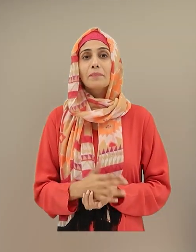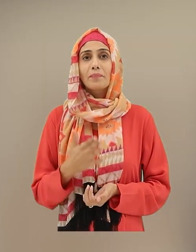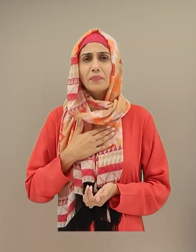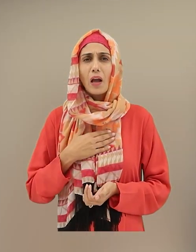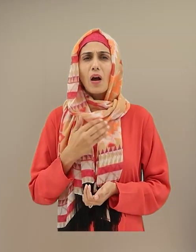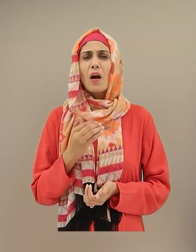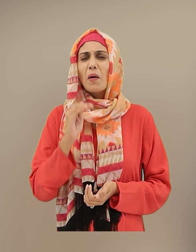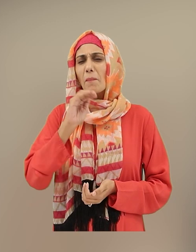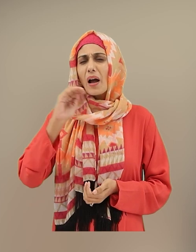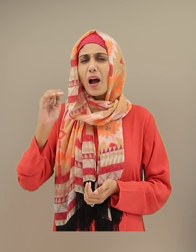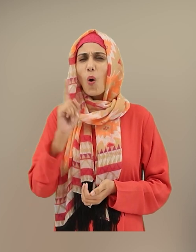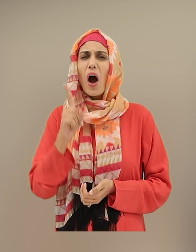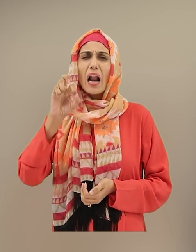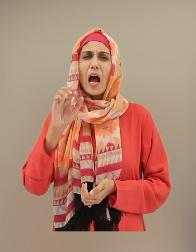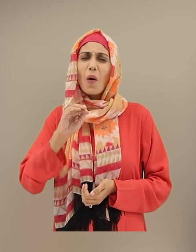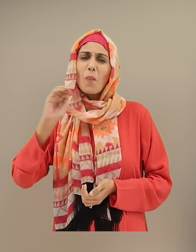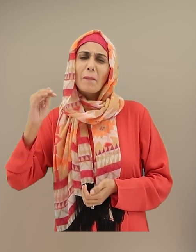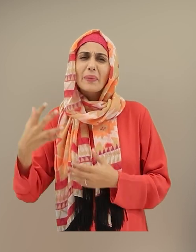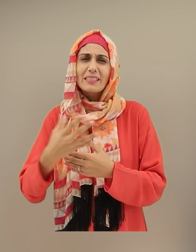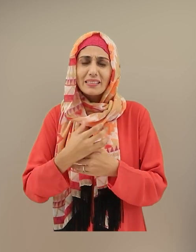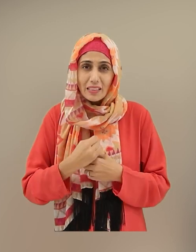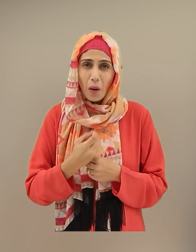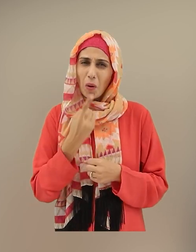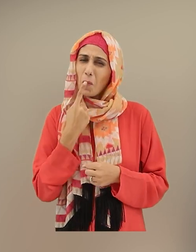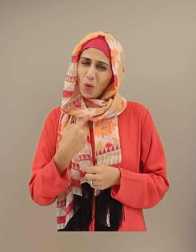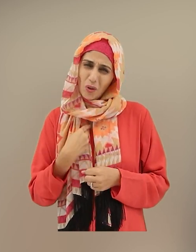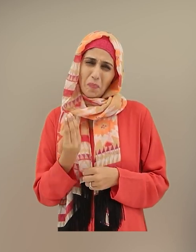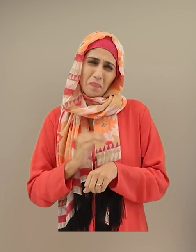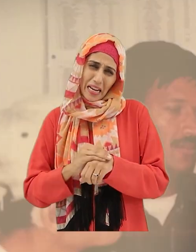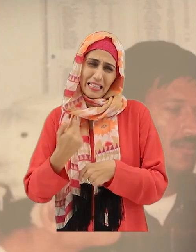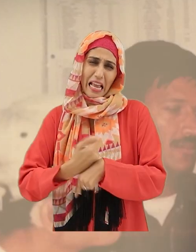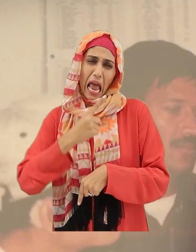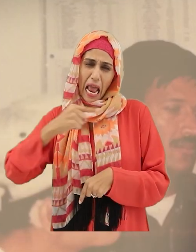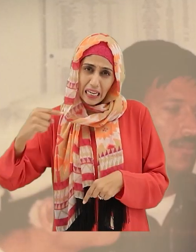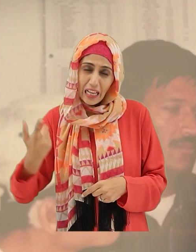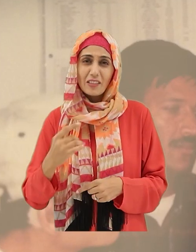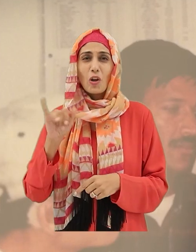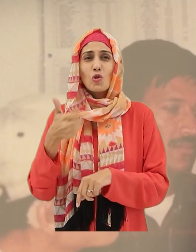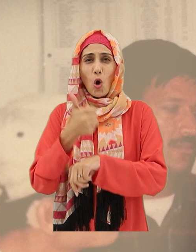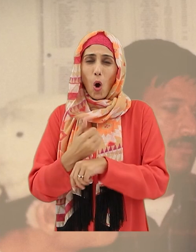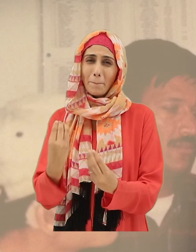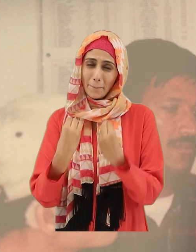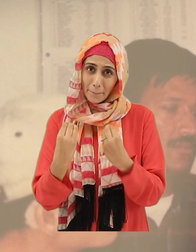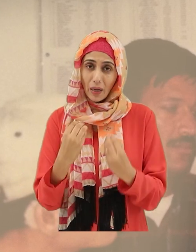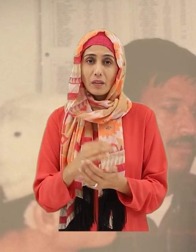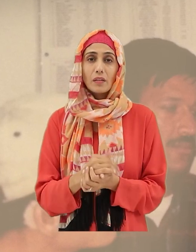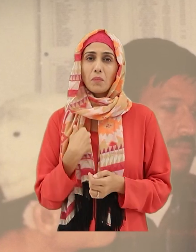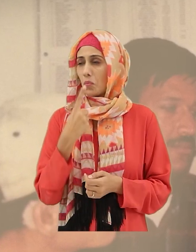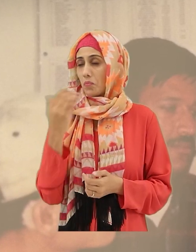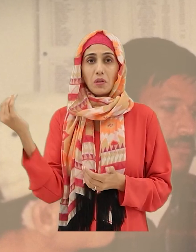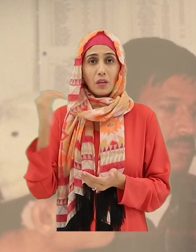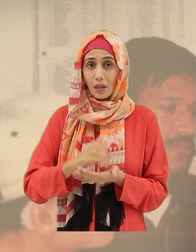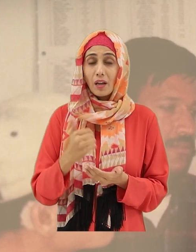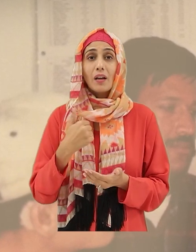Because we had met a number of deaf teenagers, and they all said, please teach us English, help us find a job. So we said, sure,